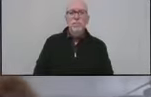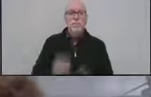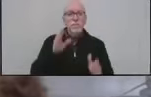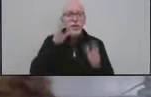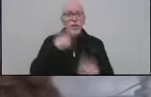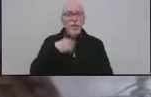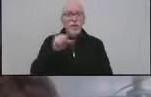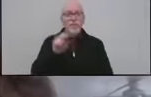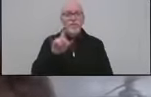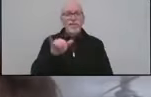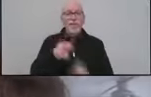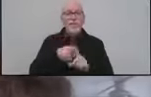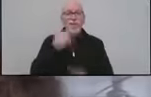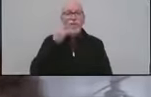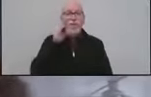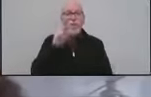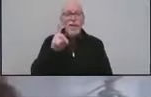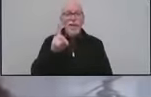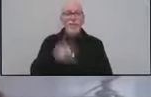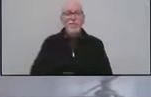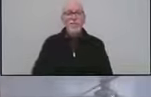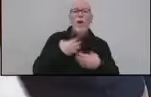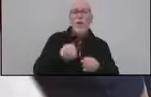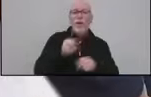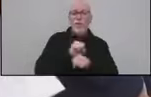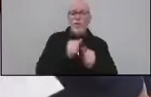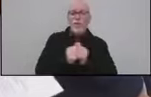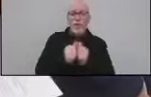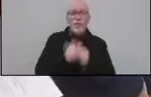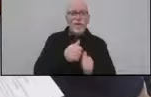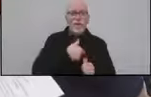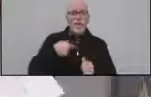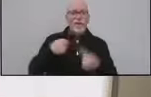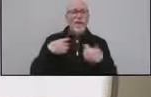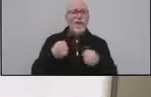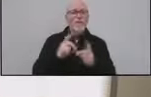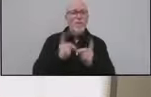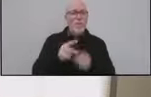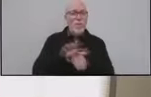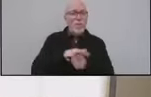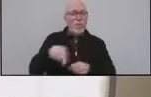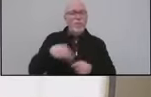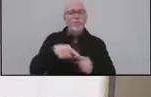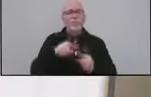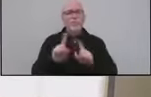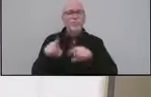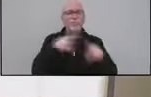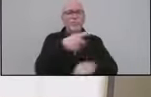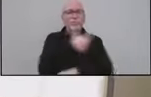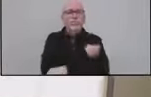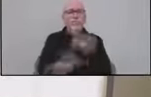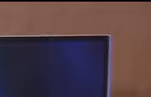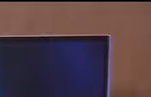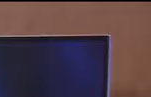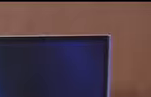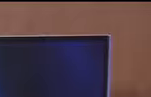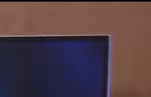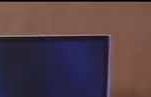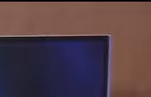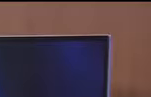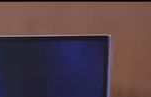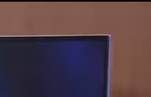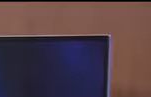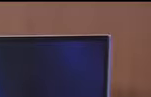from appointment cancellations, people not showing up for their appointments, or leftover vaccine that hasn't been used. So